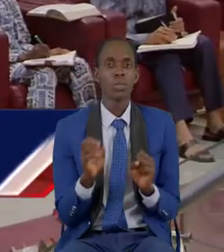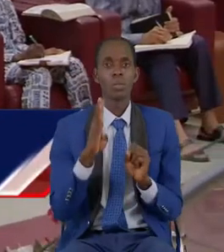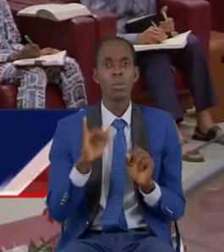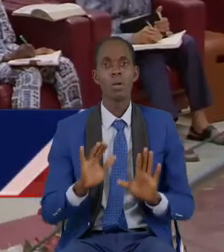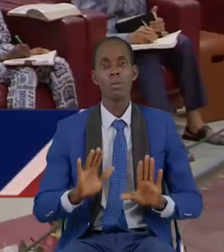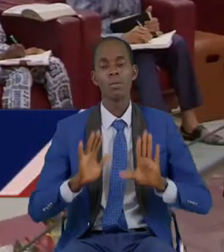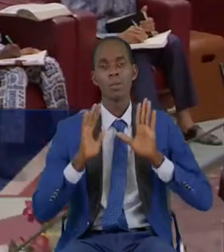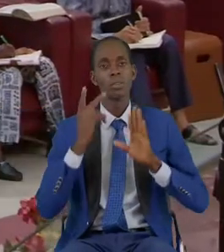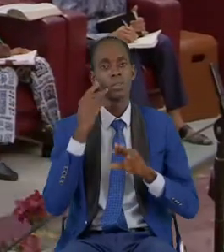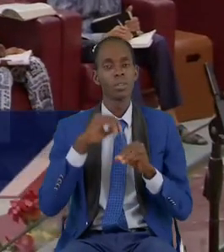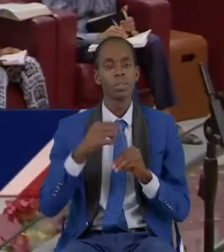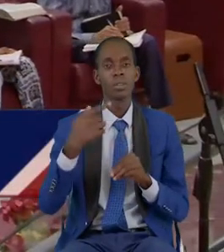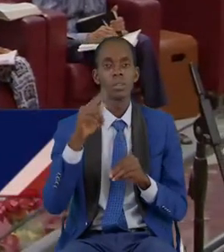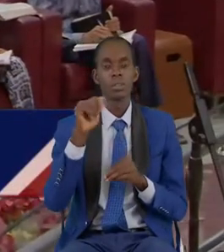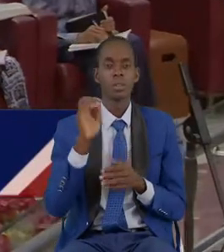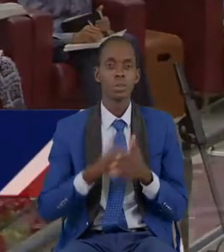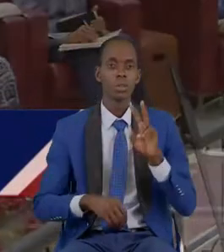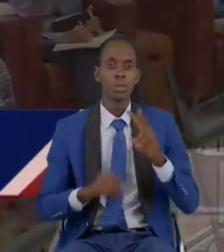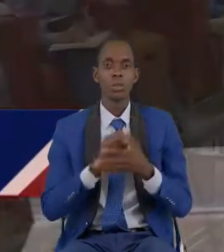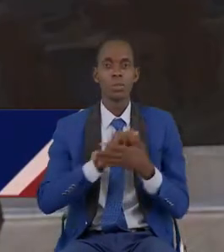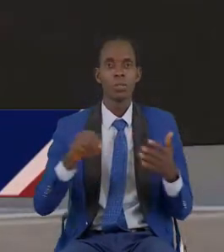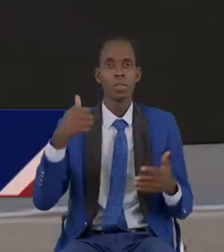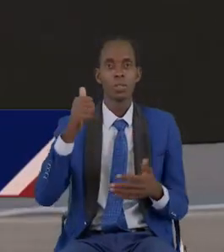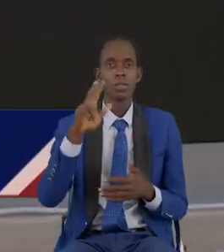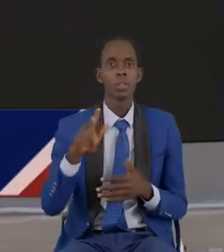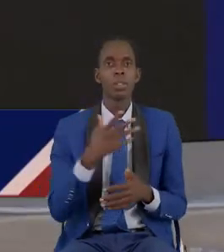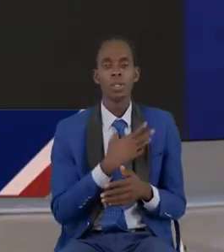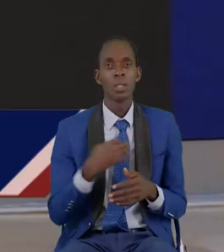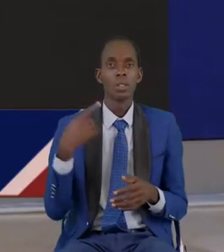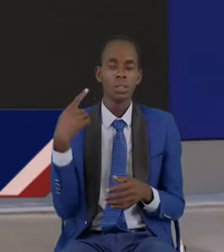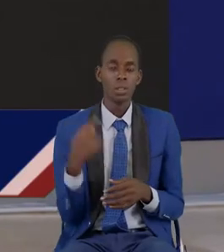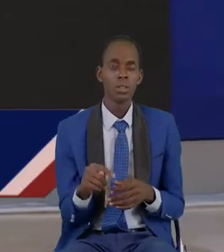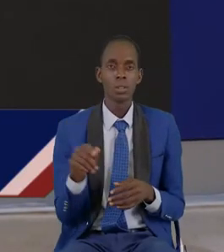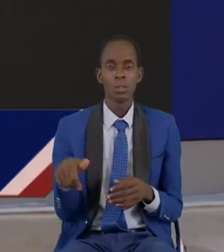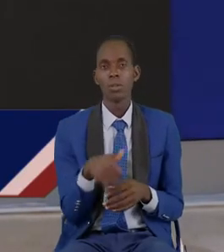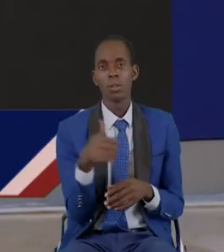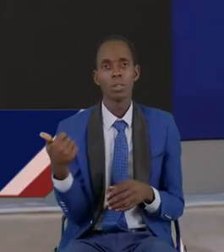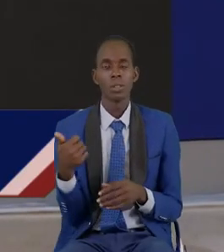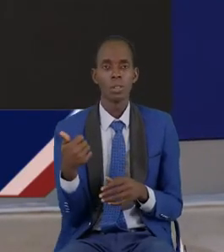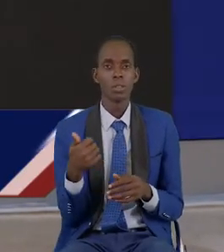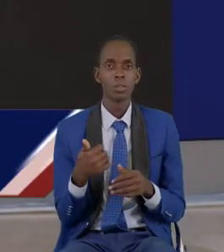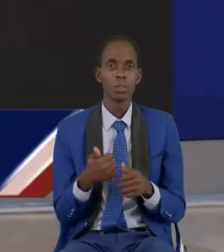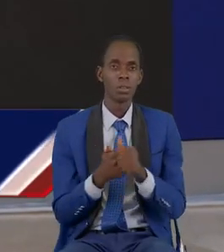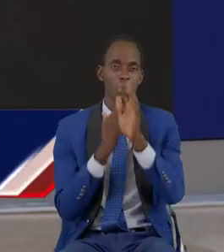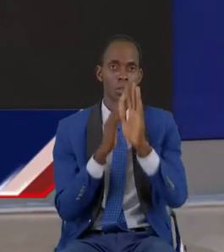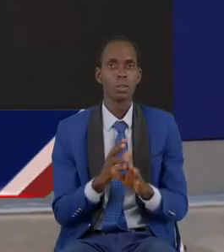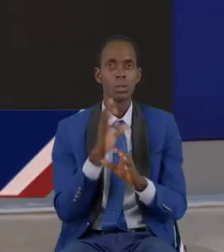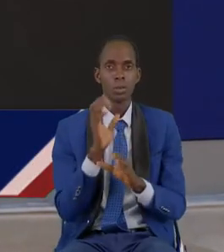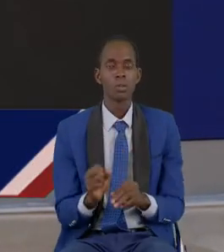verse 13, and the other Jews dissembled likewise with him, that is with